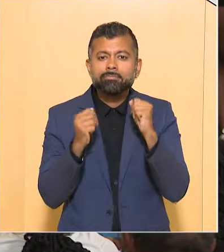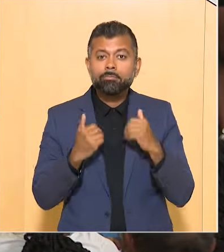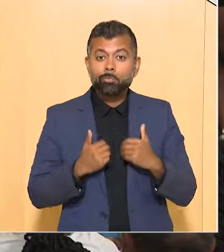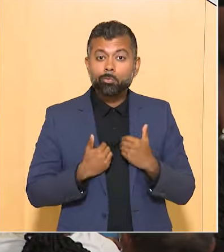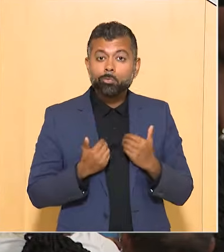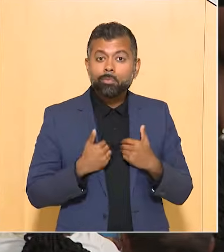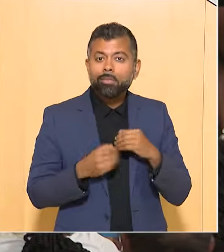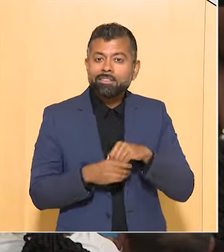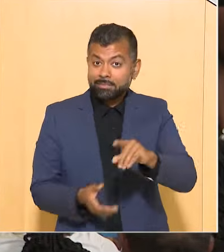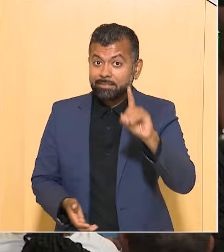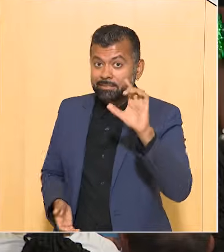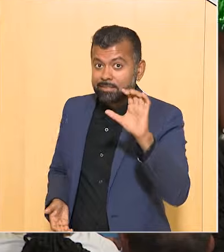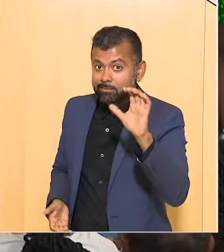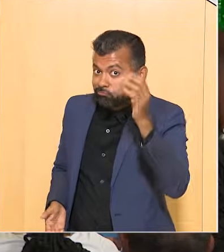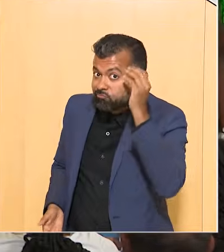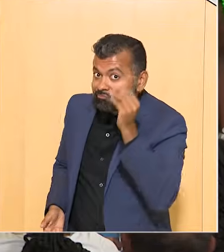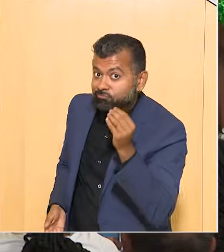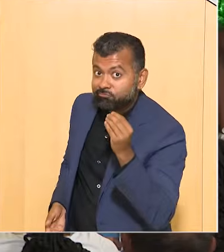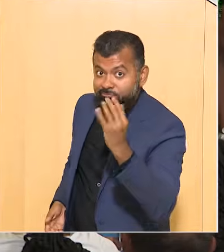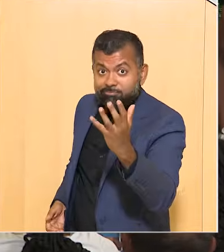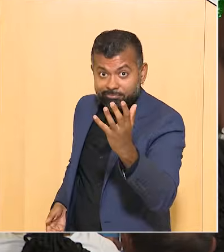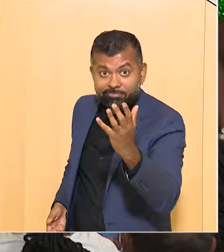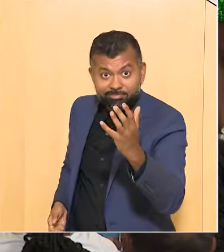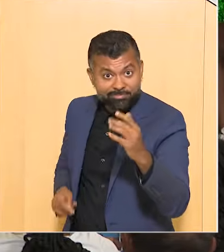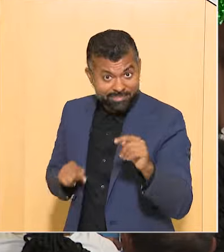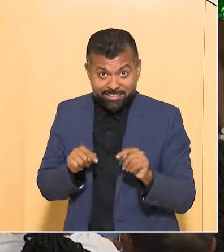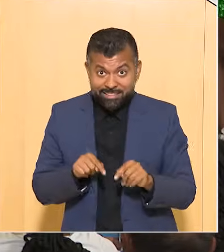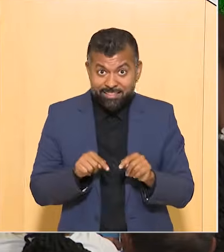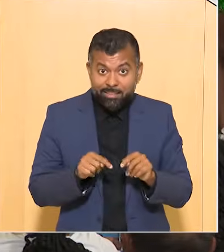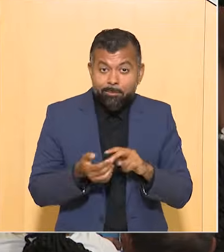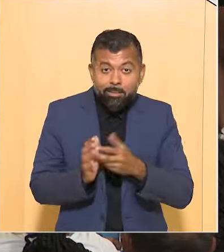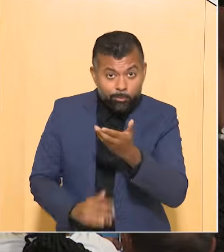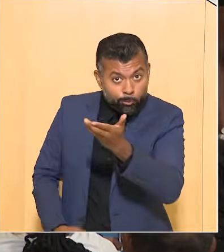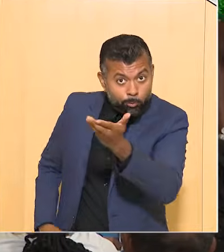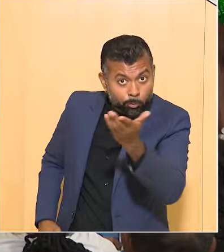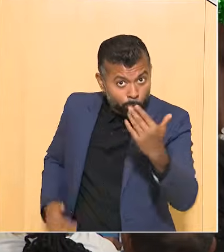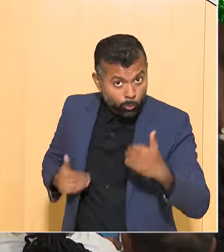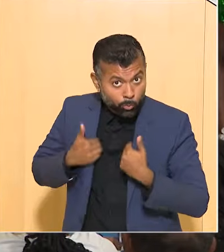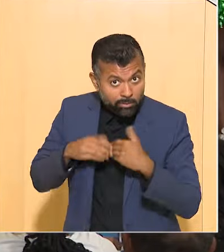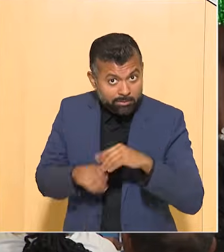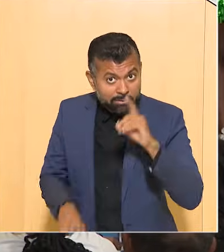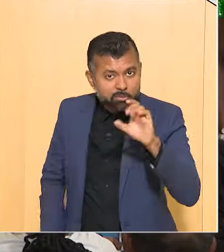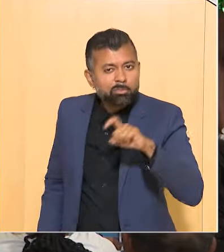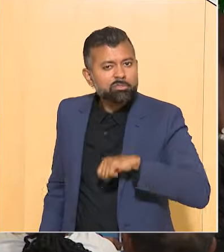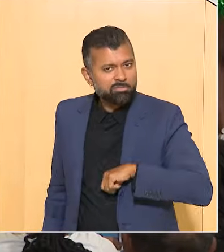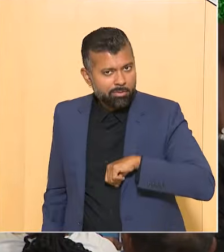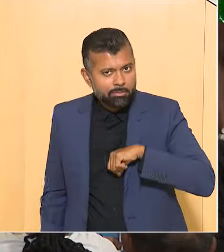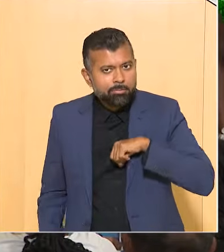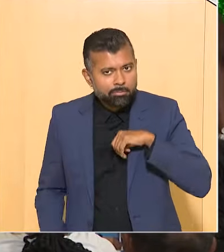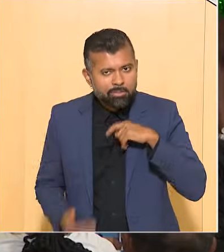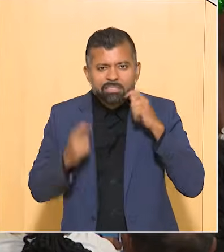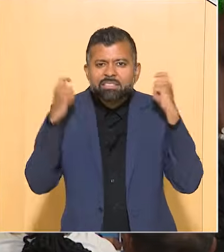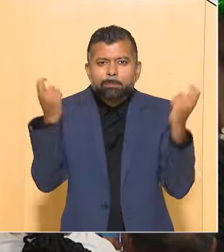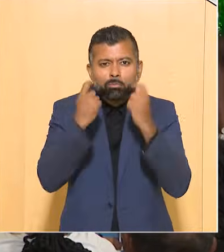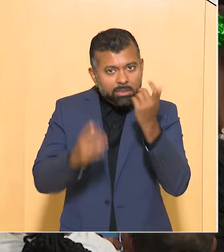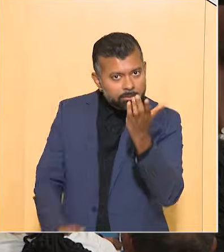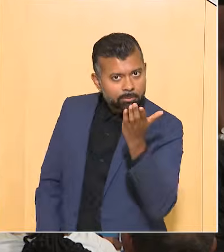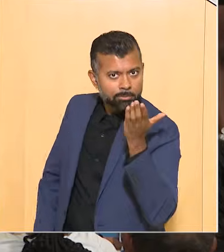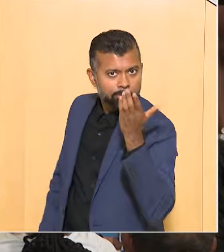of Columbia residents, and we should be proud of that. This is a celebration. 46